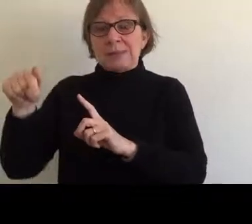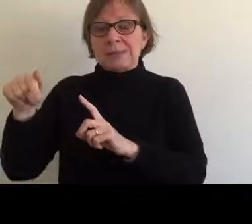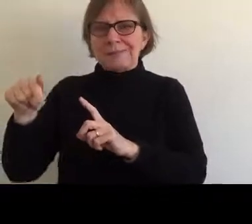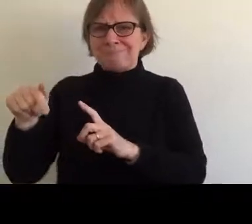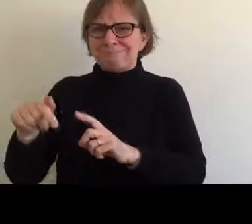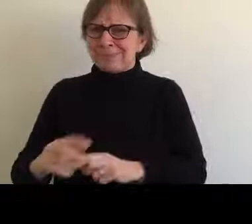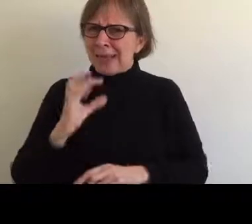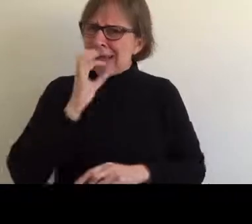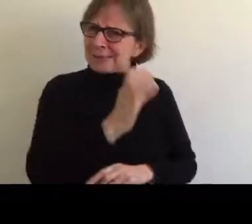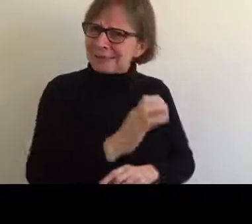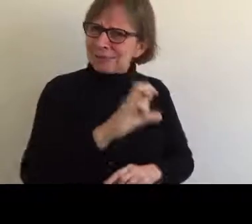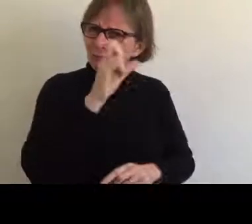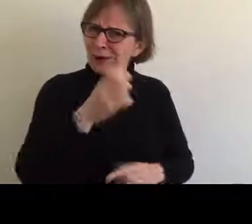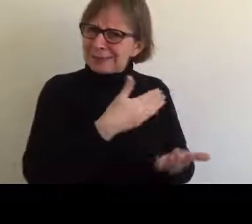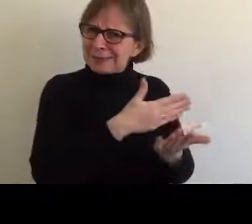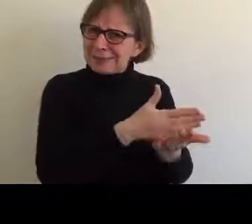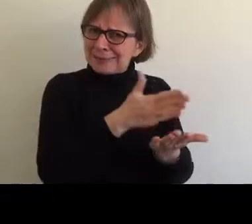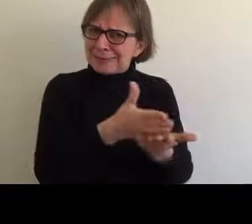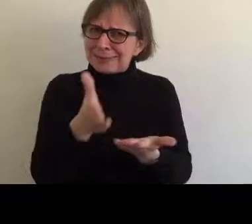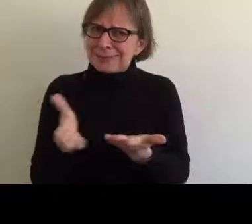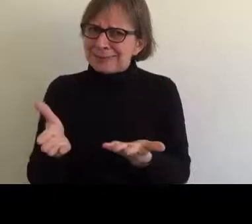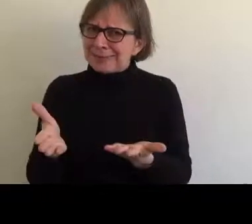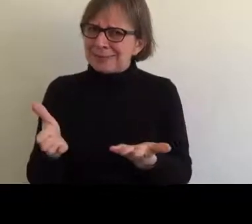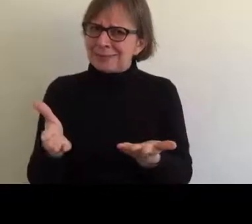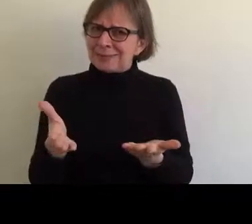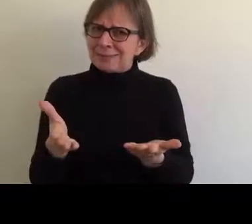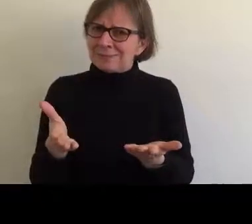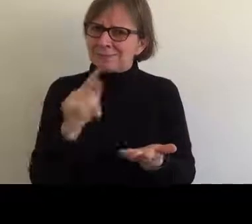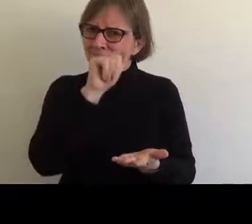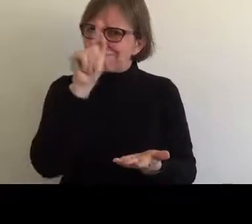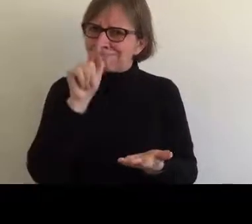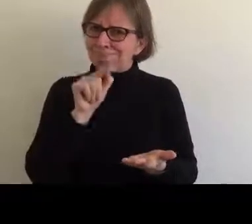Christ. Is Christ divided?